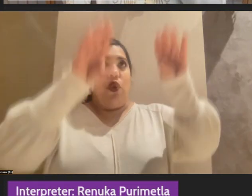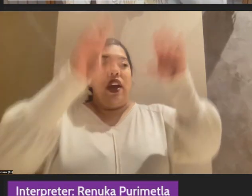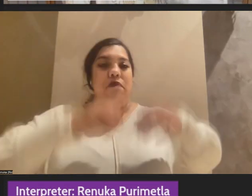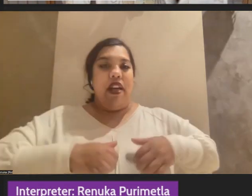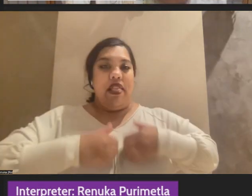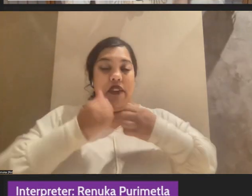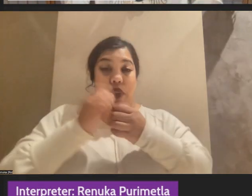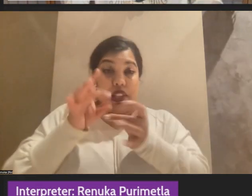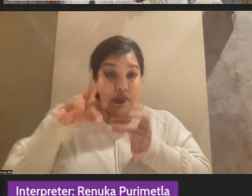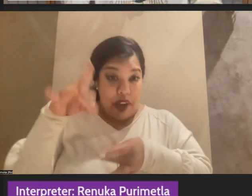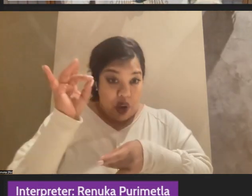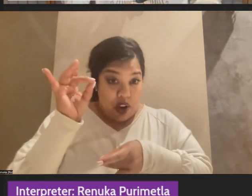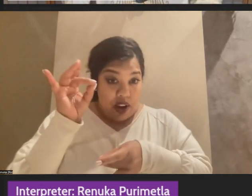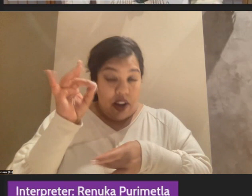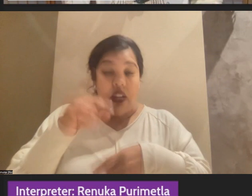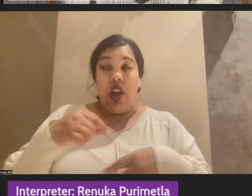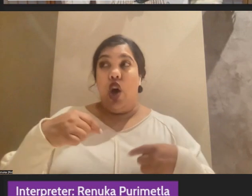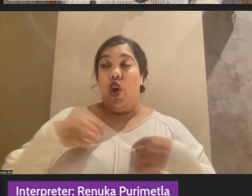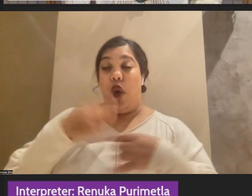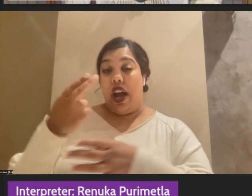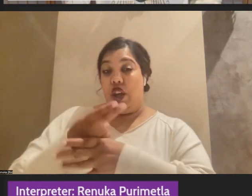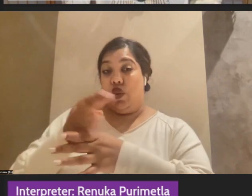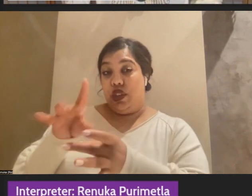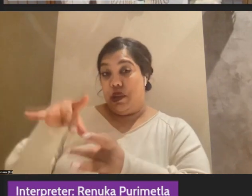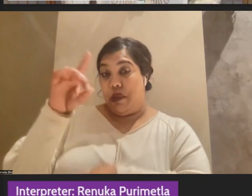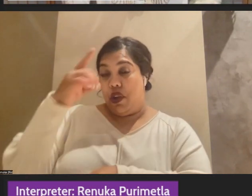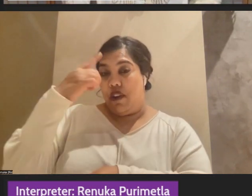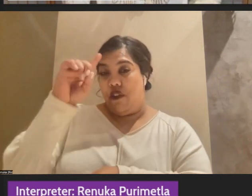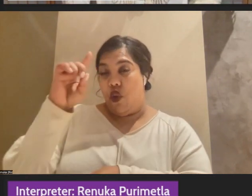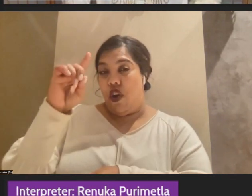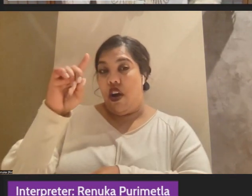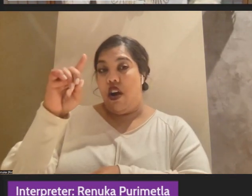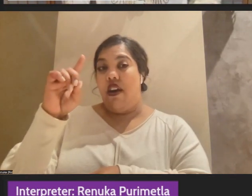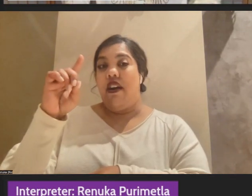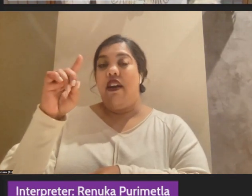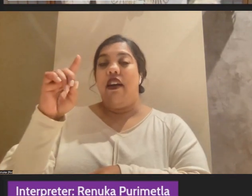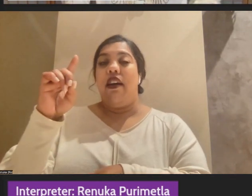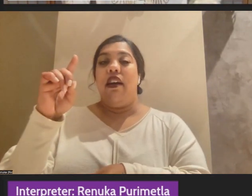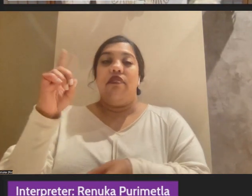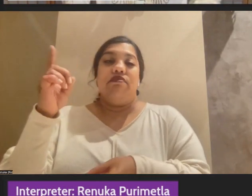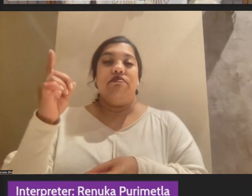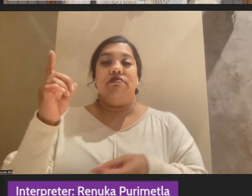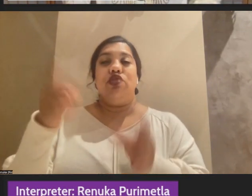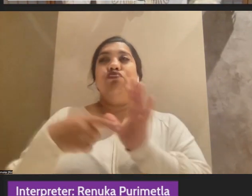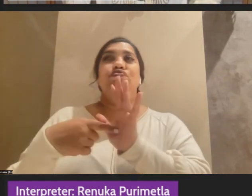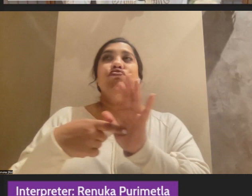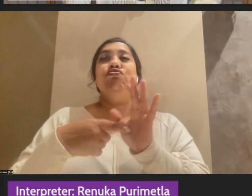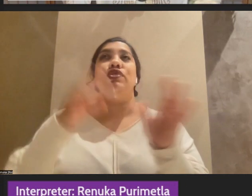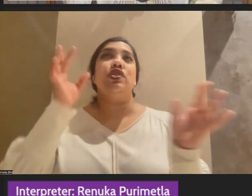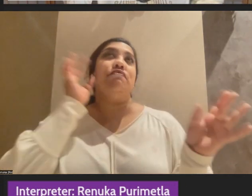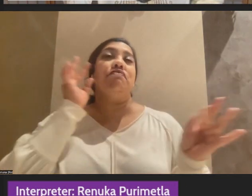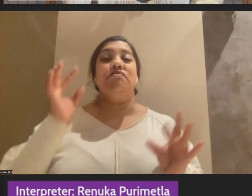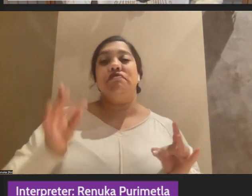Am I using spirit as an accessory, or is my life a demonstration of what the divine can be as